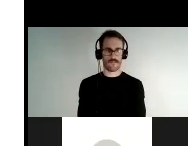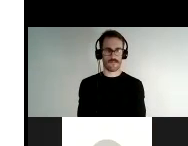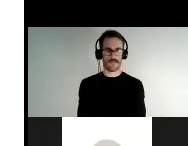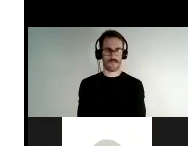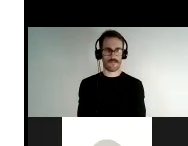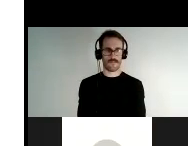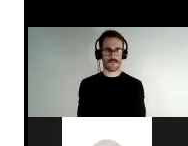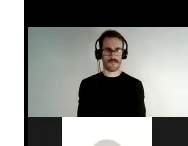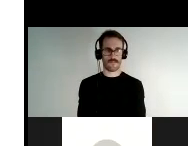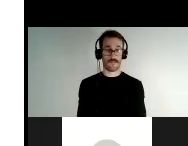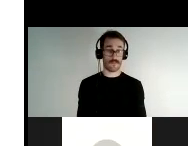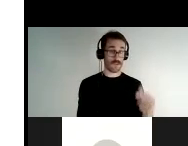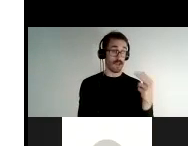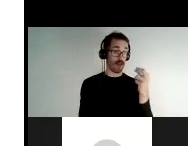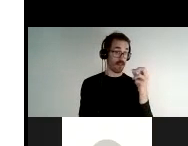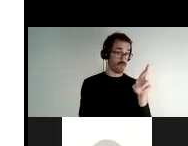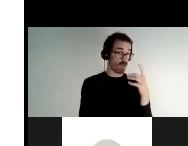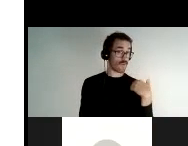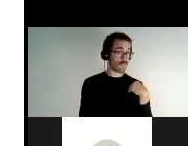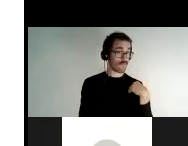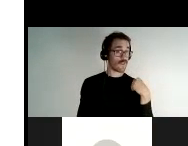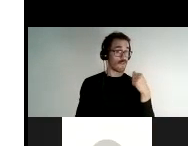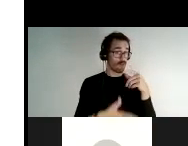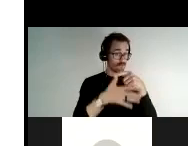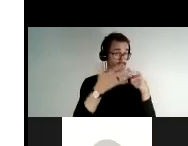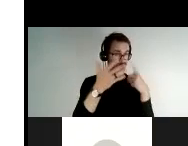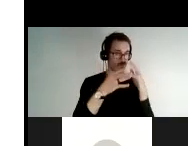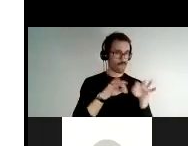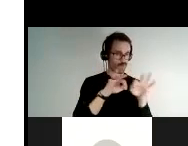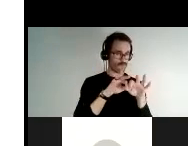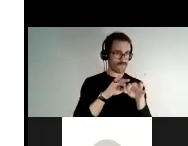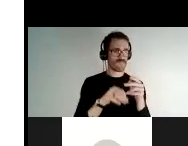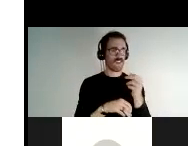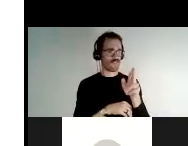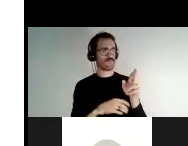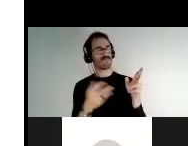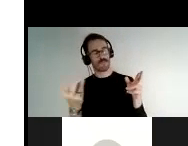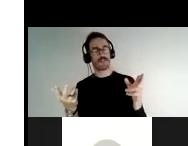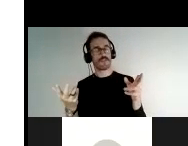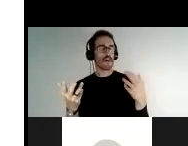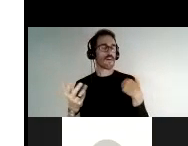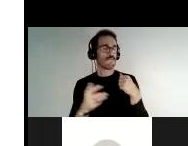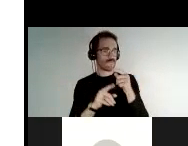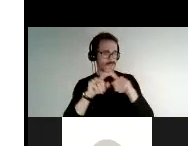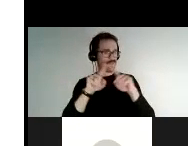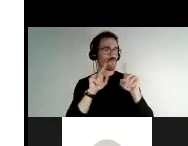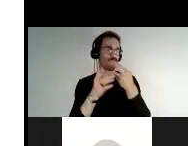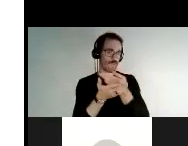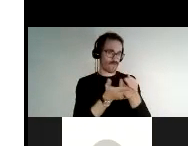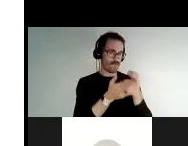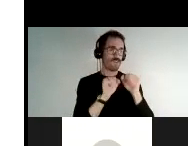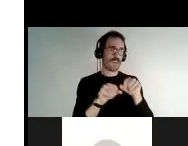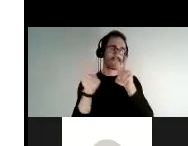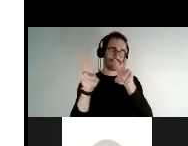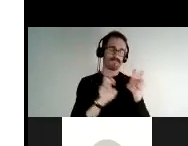Heather, did you want to point out any of these ones? These are just some additional resources available that you can pull off the slide if you're looking